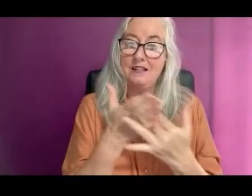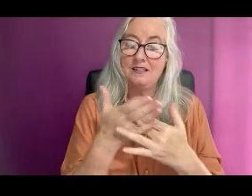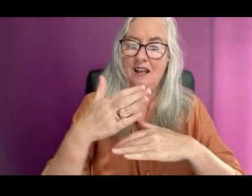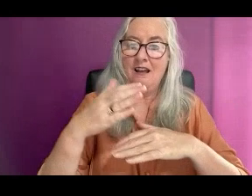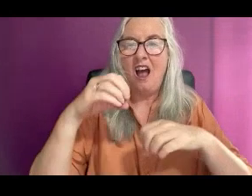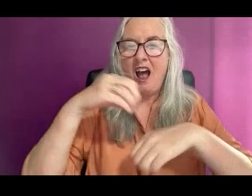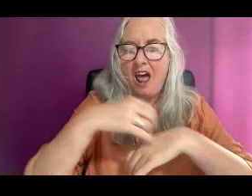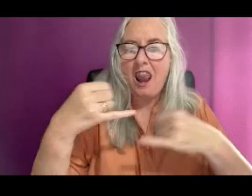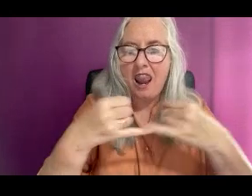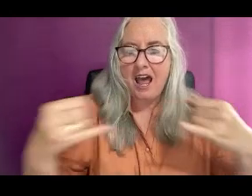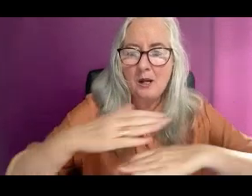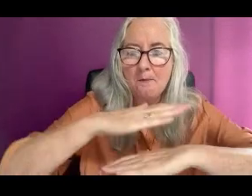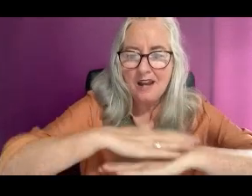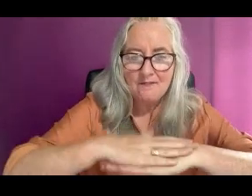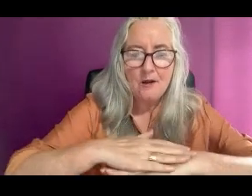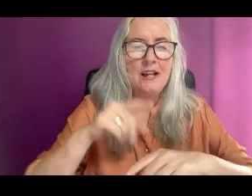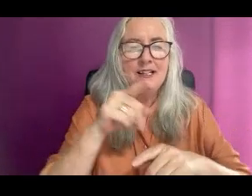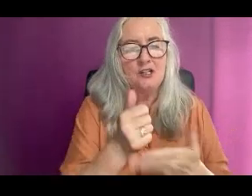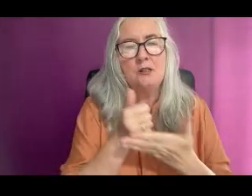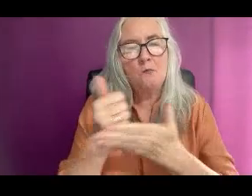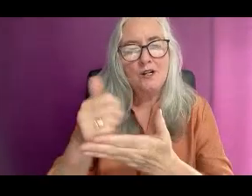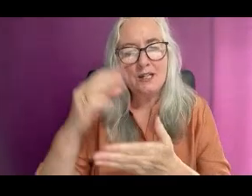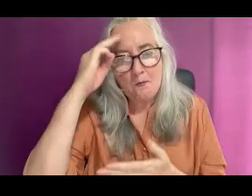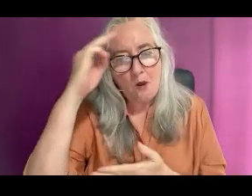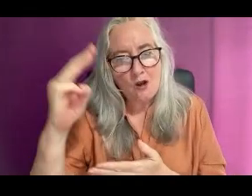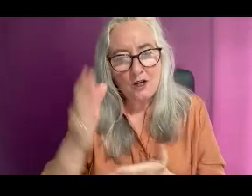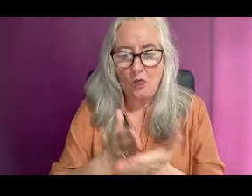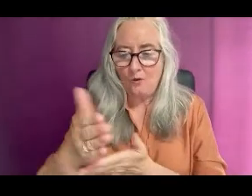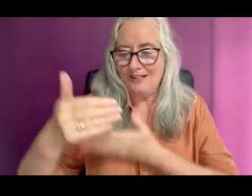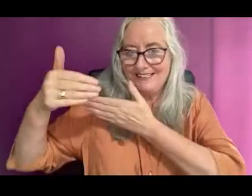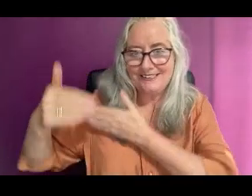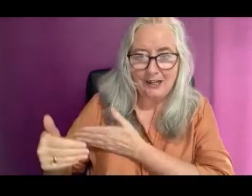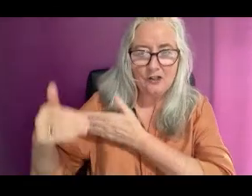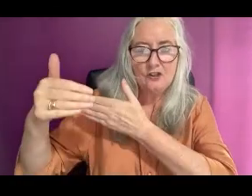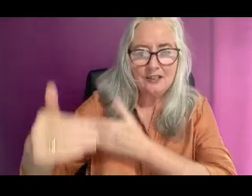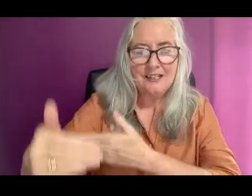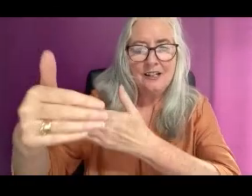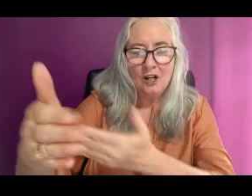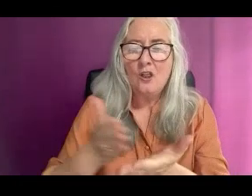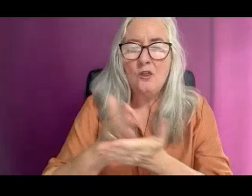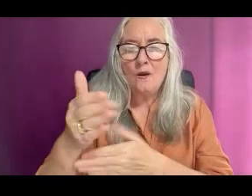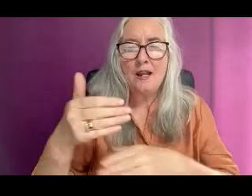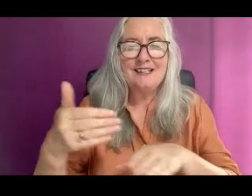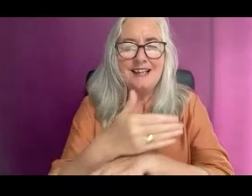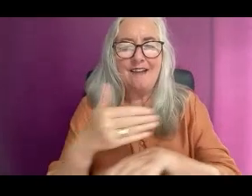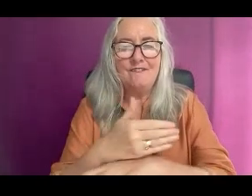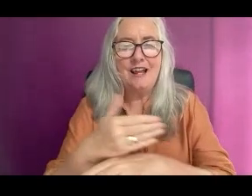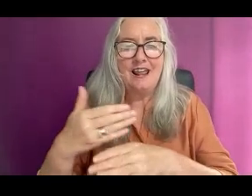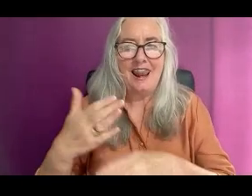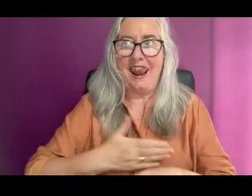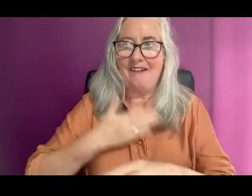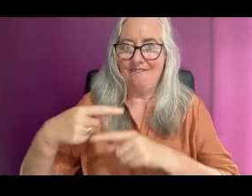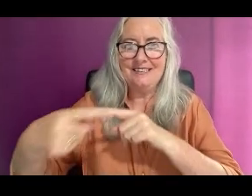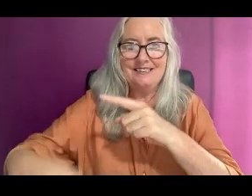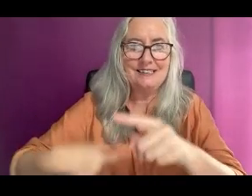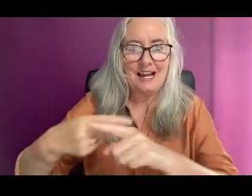it's designed to support employers throughout all the stages of an employee life cycle. And the idea is how you can create